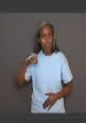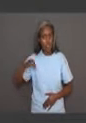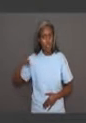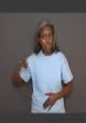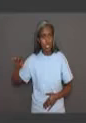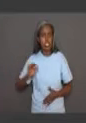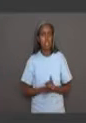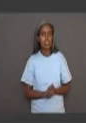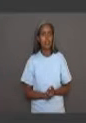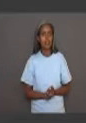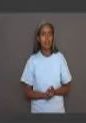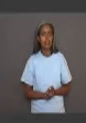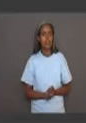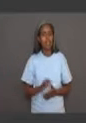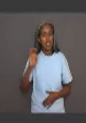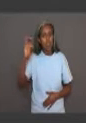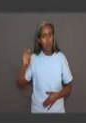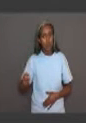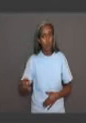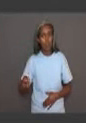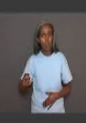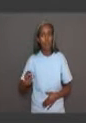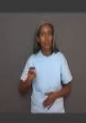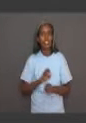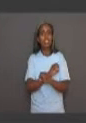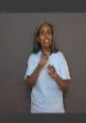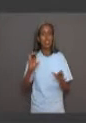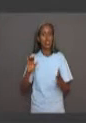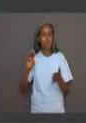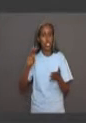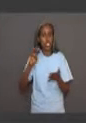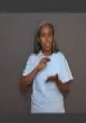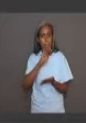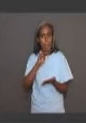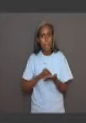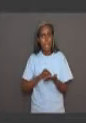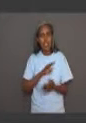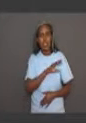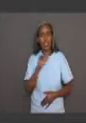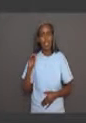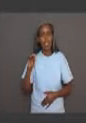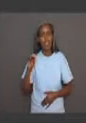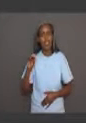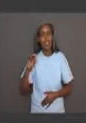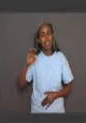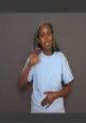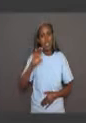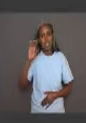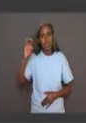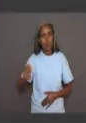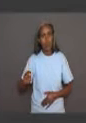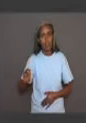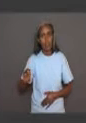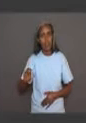frequency, a column for distribution mean, and a column for